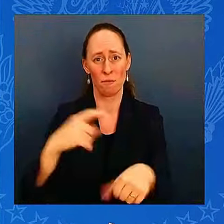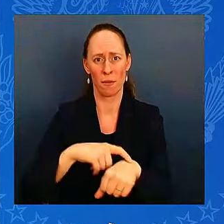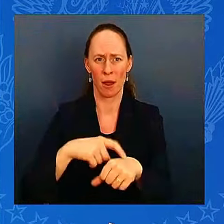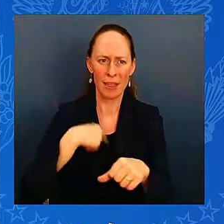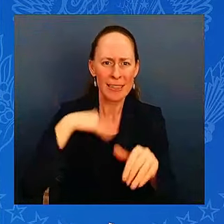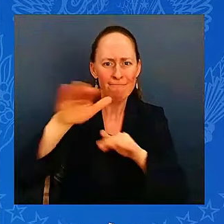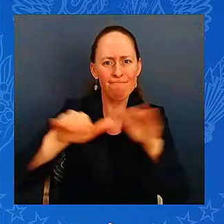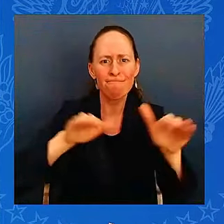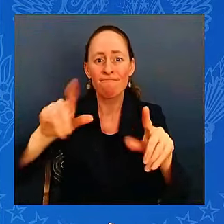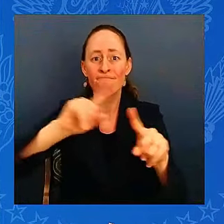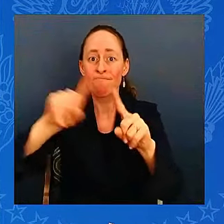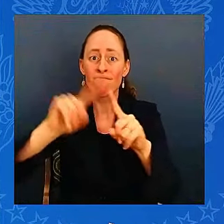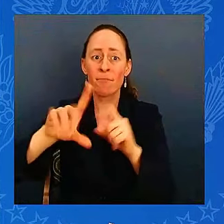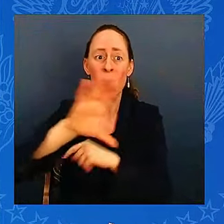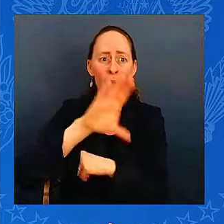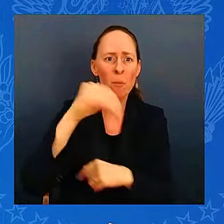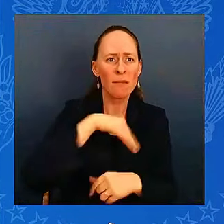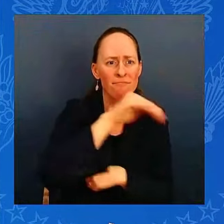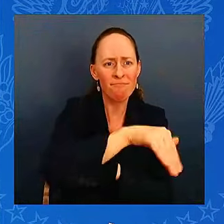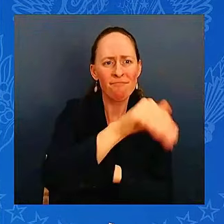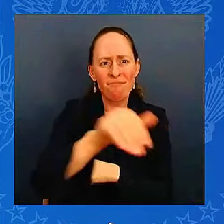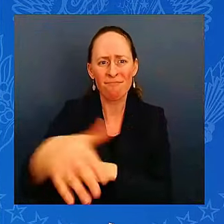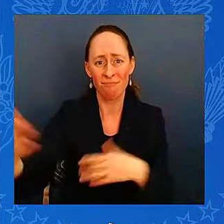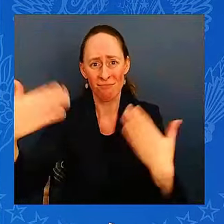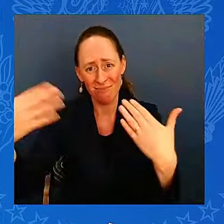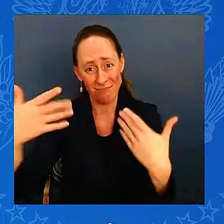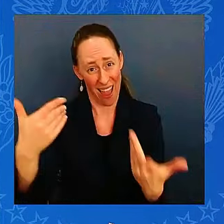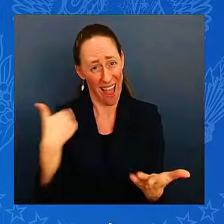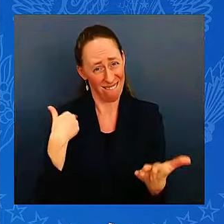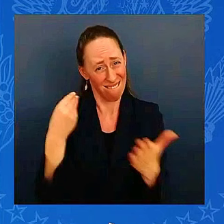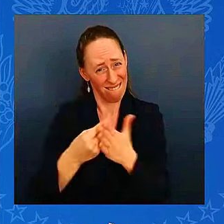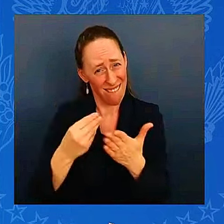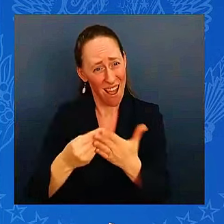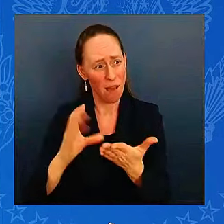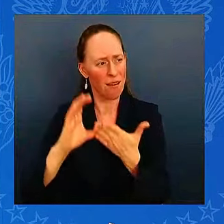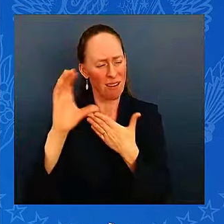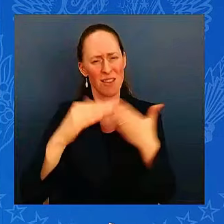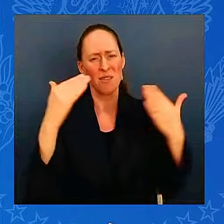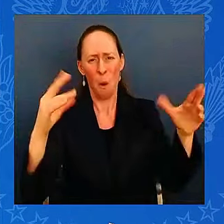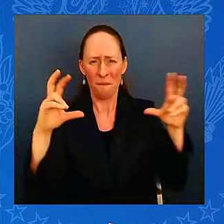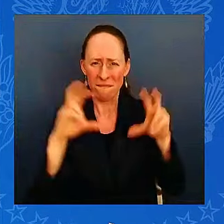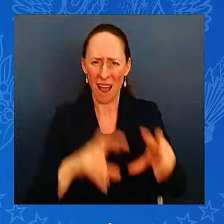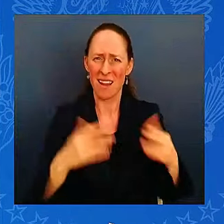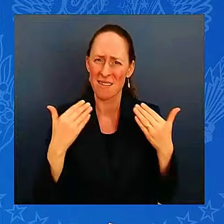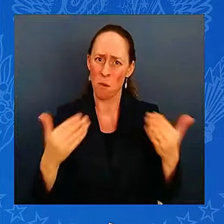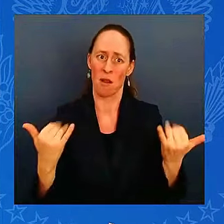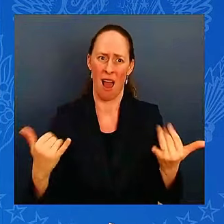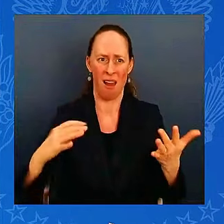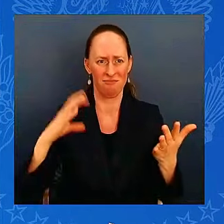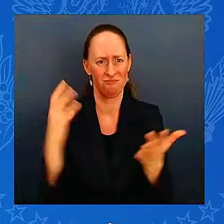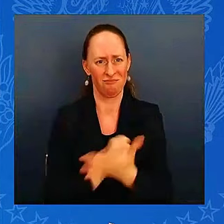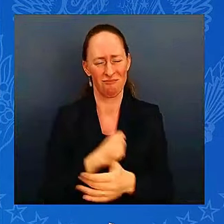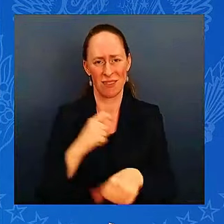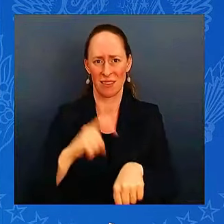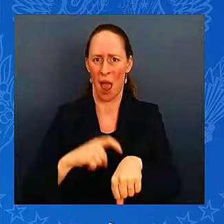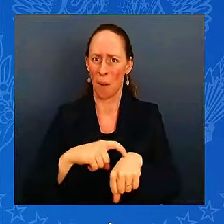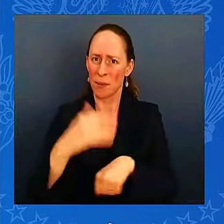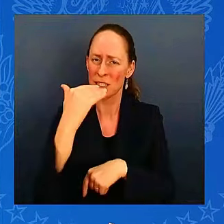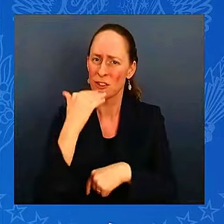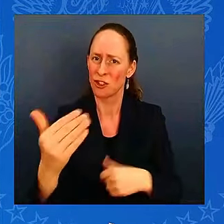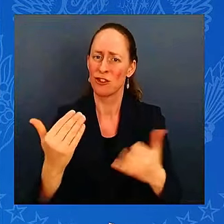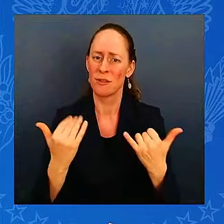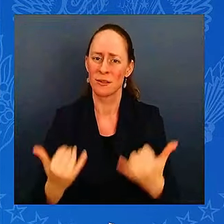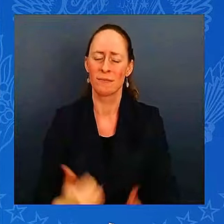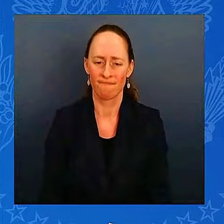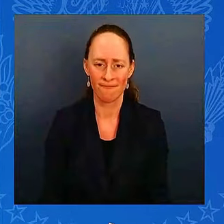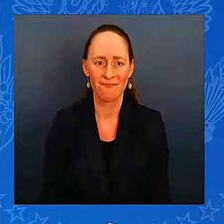room to invest more and do more. Now's the time. Let me close with this. 4 years,